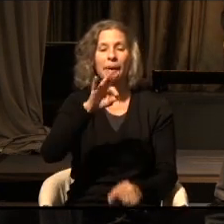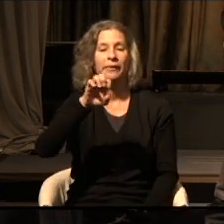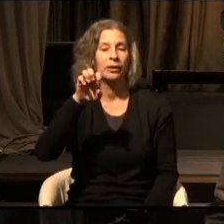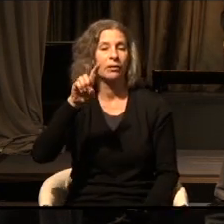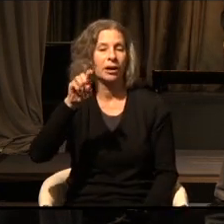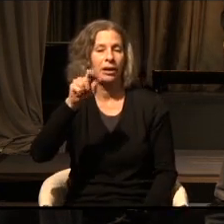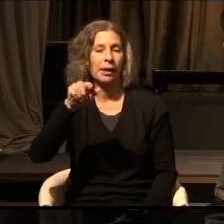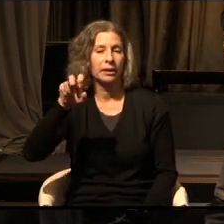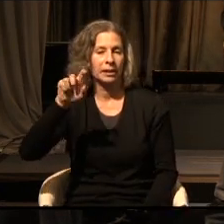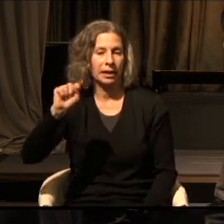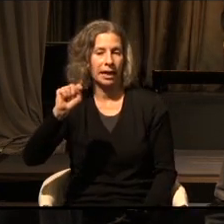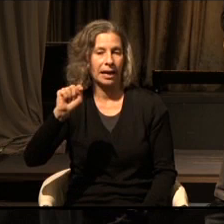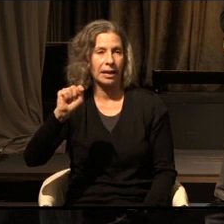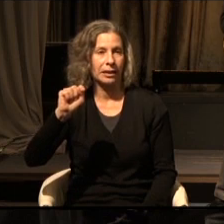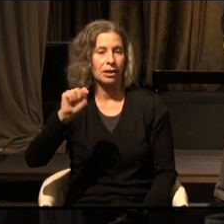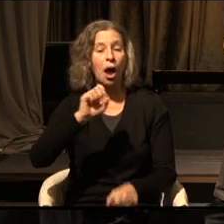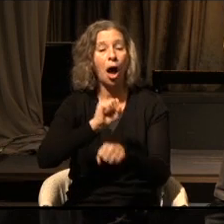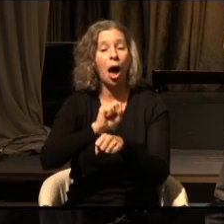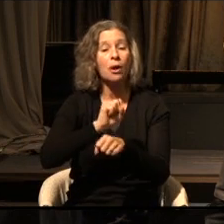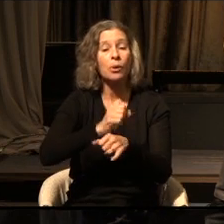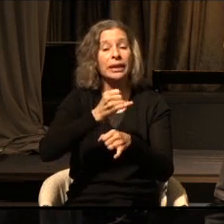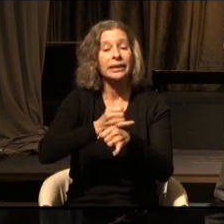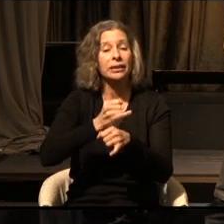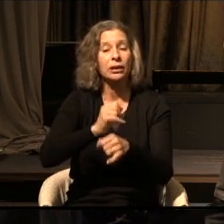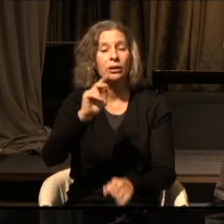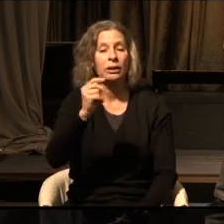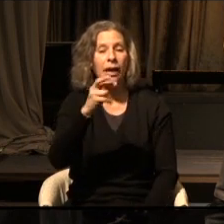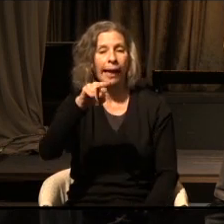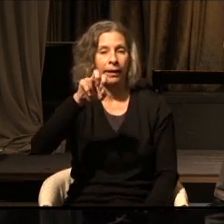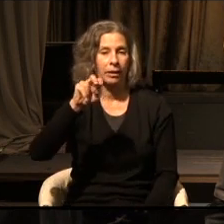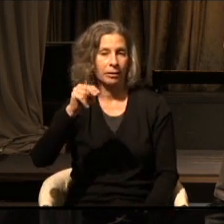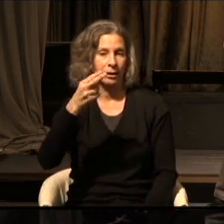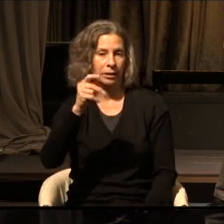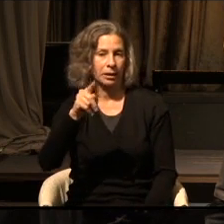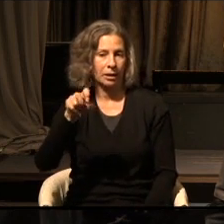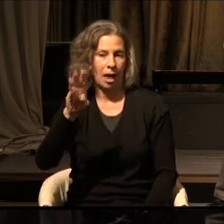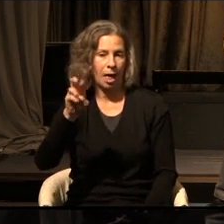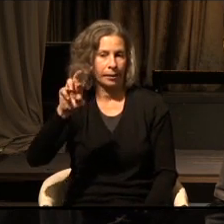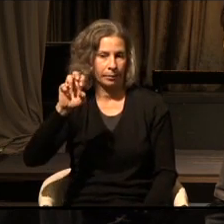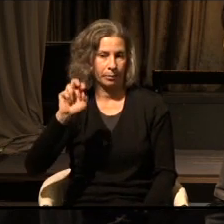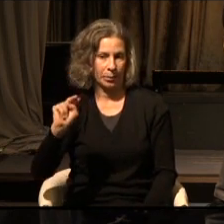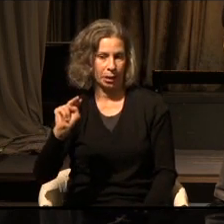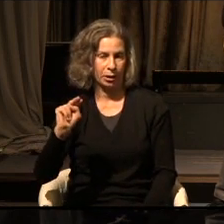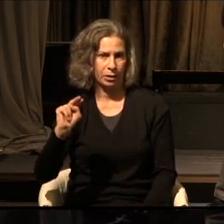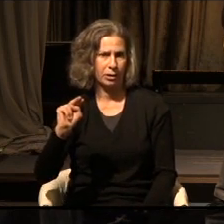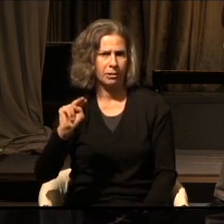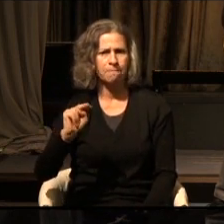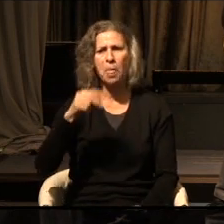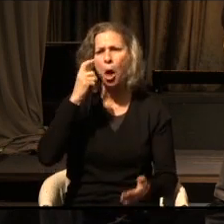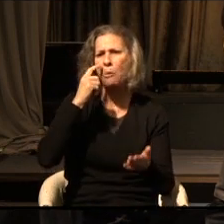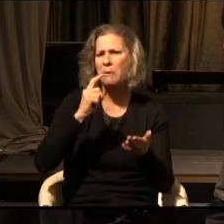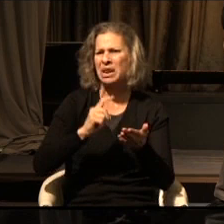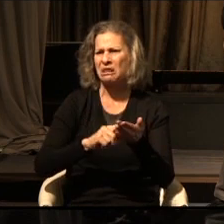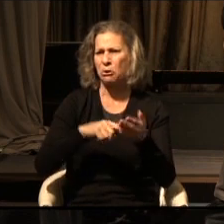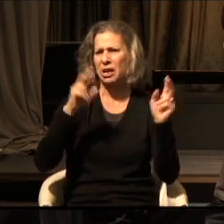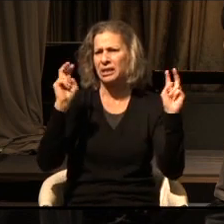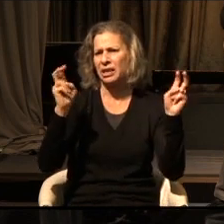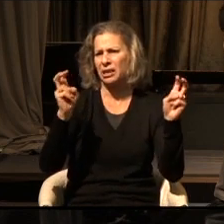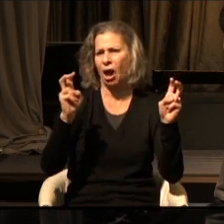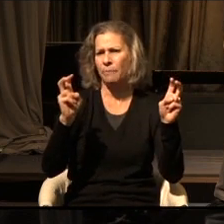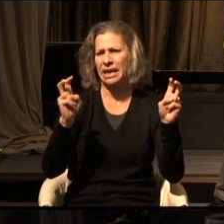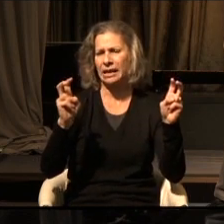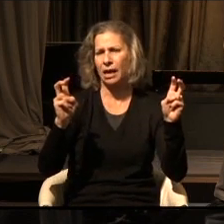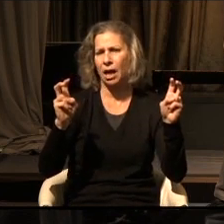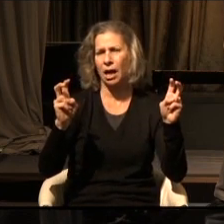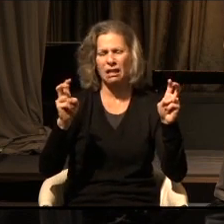from the Katherine Hepburn Cultural Arts Center in Old Saybrook, Connecticut. When we first came around our topic, leadership from the middle, it was very clear that